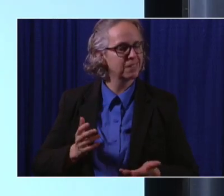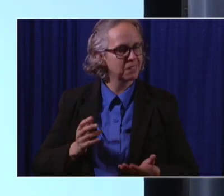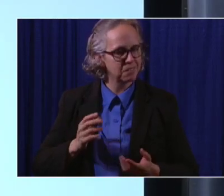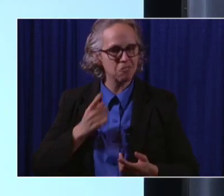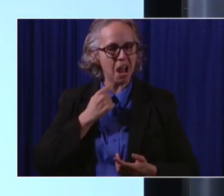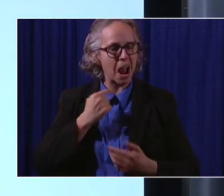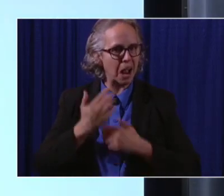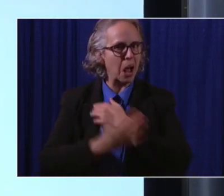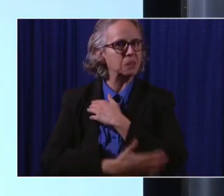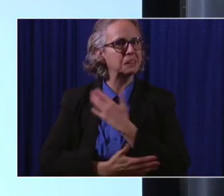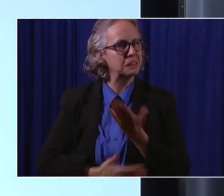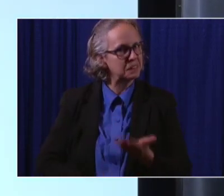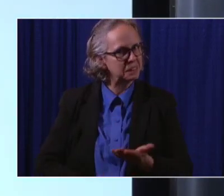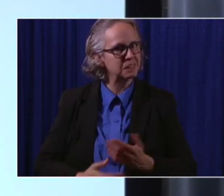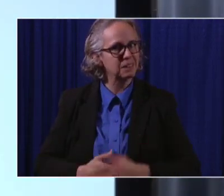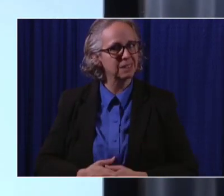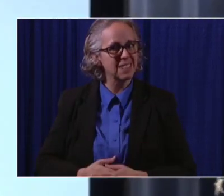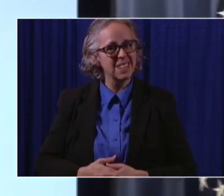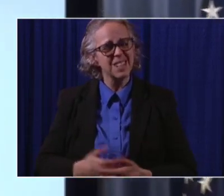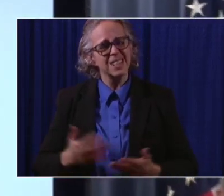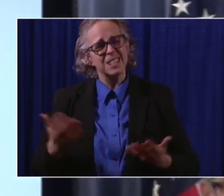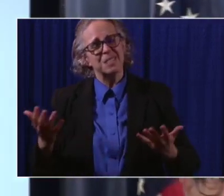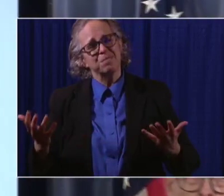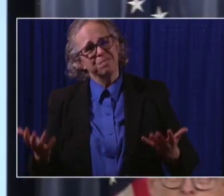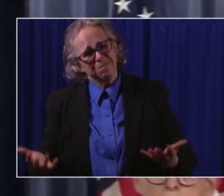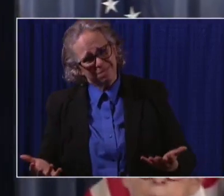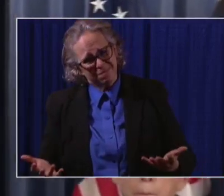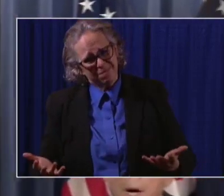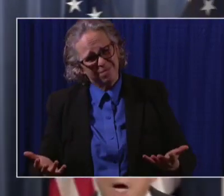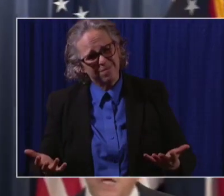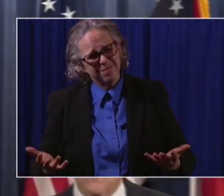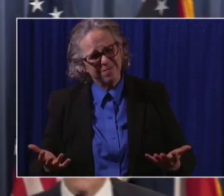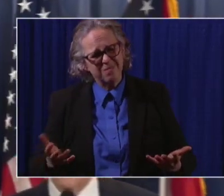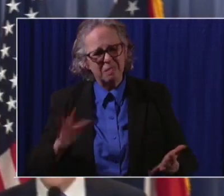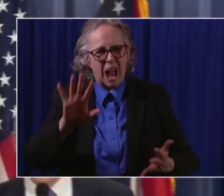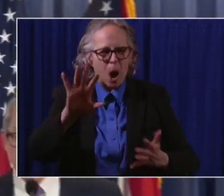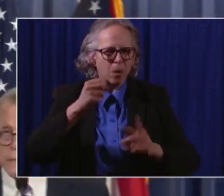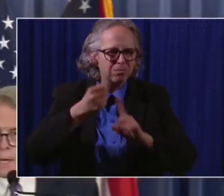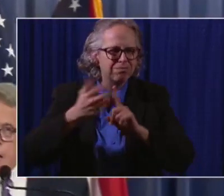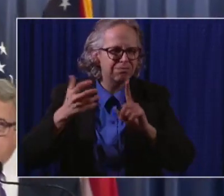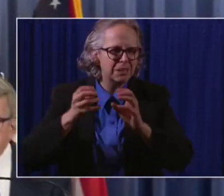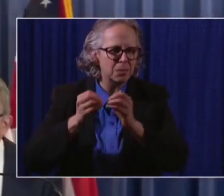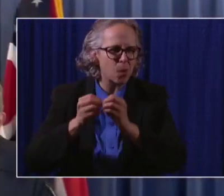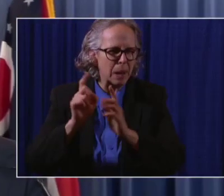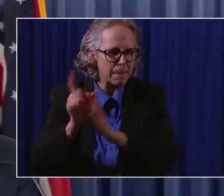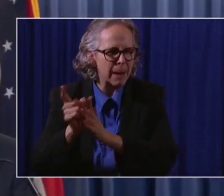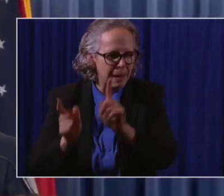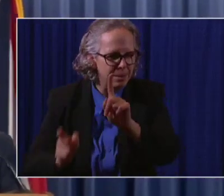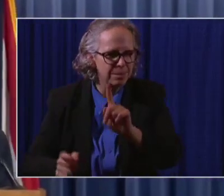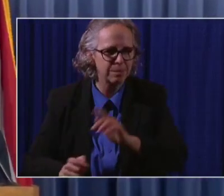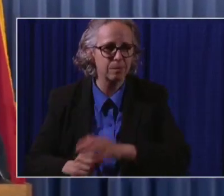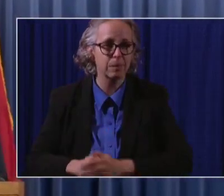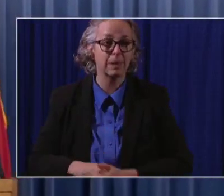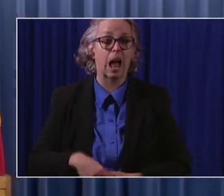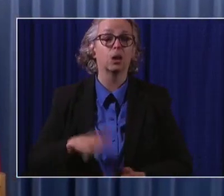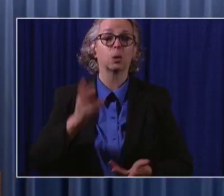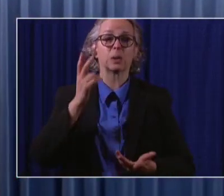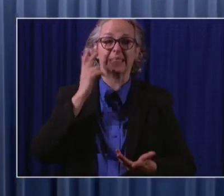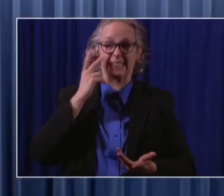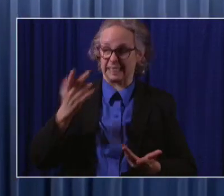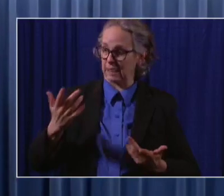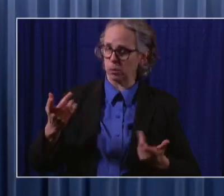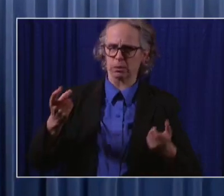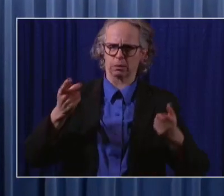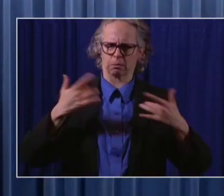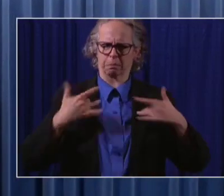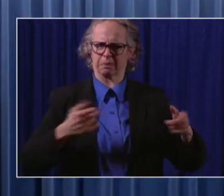What we're seeing, and we'll get into the details in a moment, but the urban counties that have had the mask